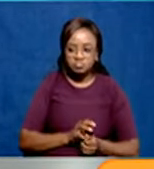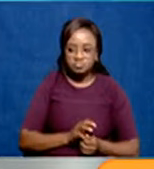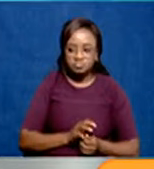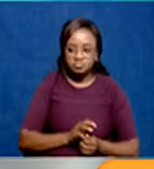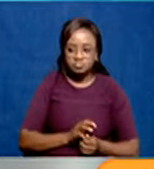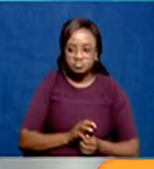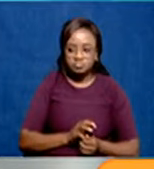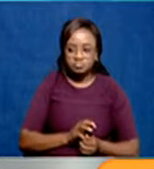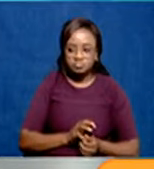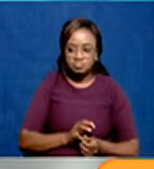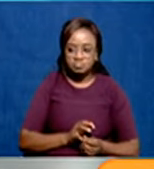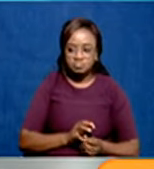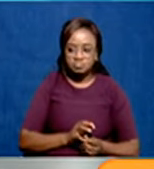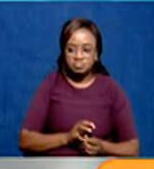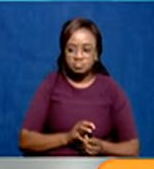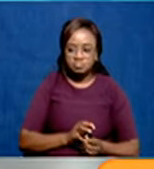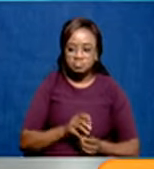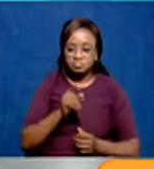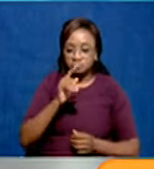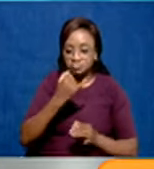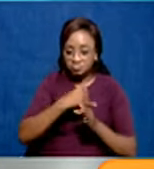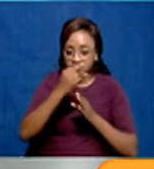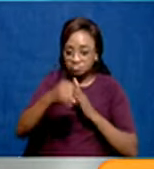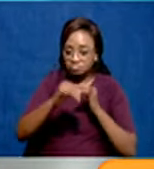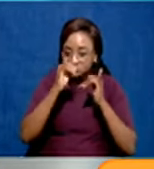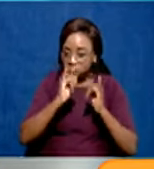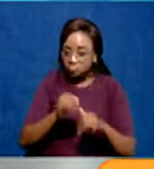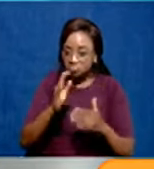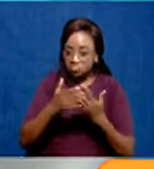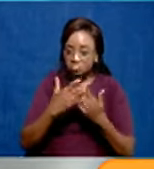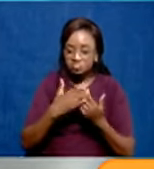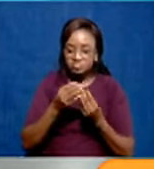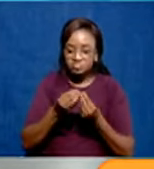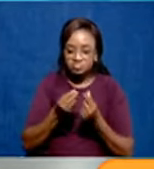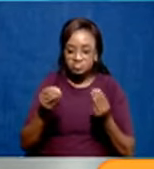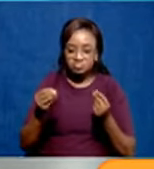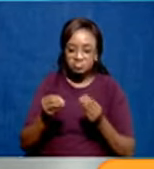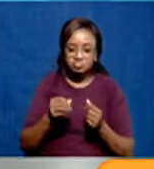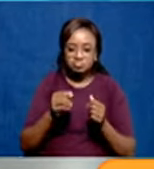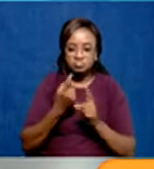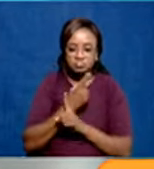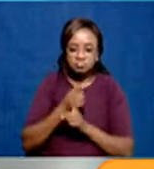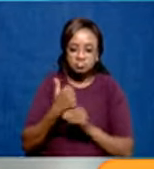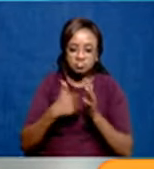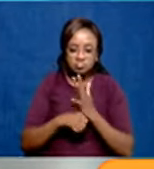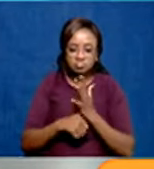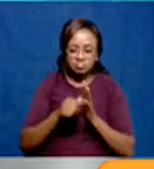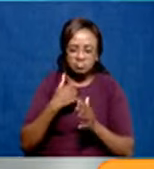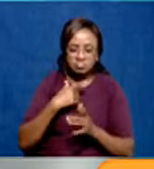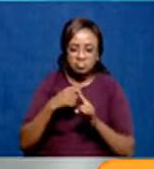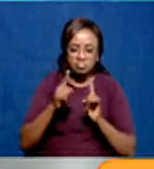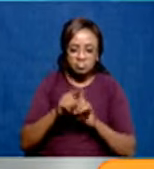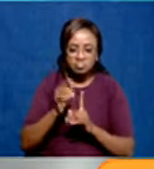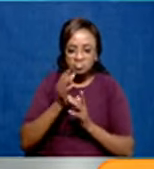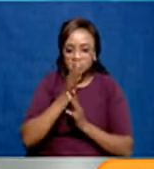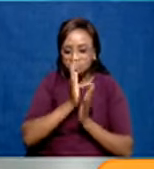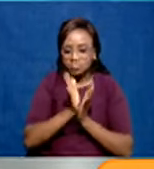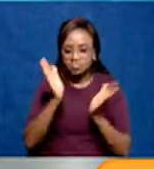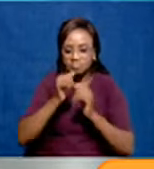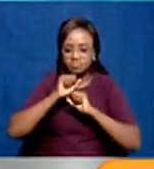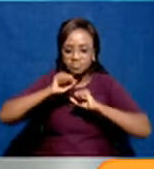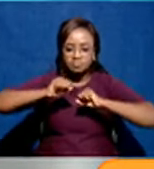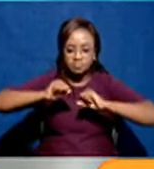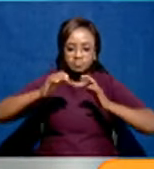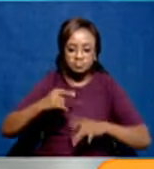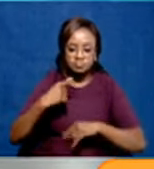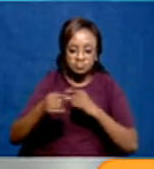this new cover replace the billions various government bodies spend on private insurance covers, while the same public officers still contribute under the new scheme?